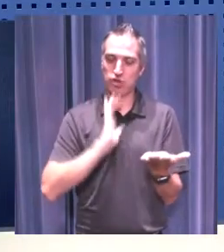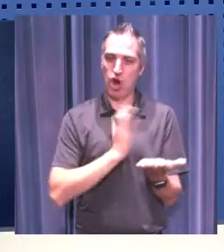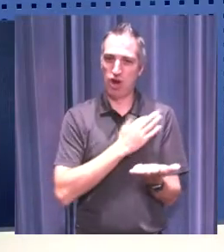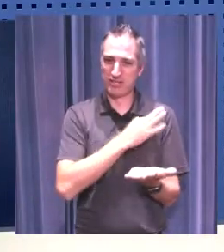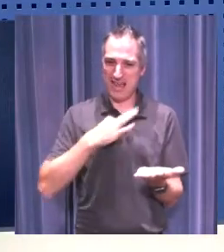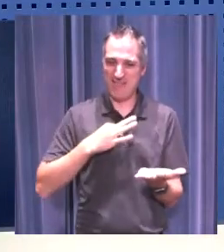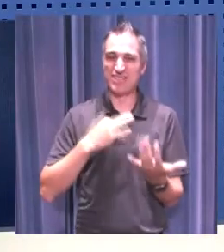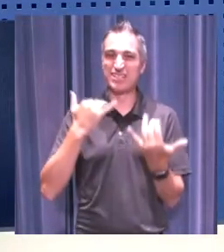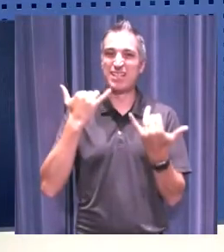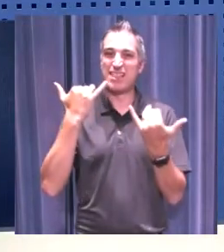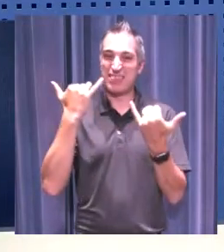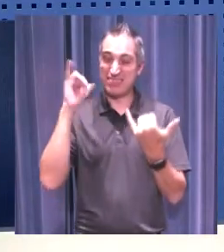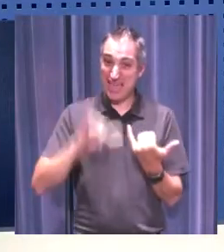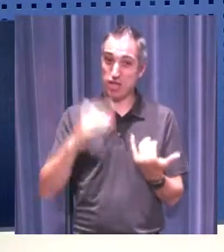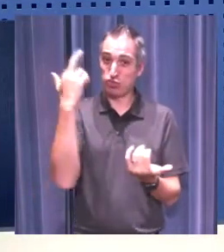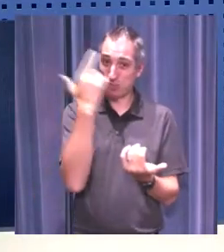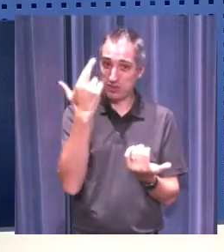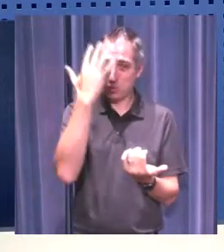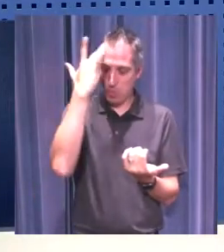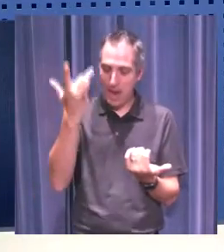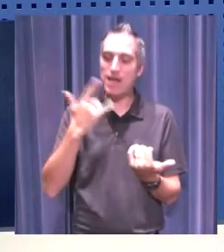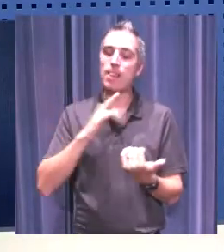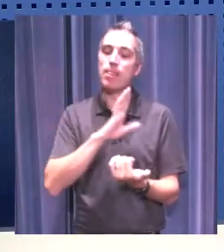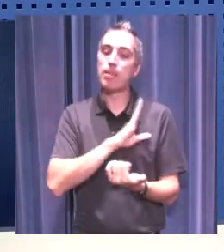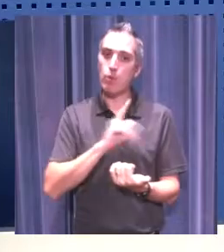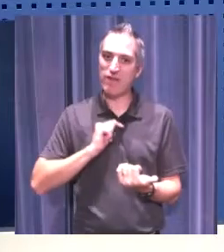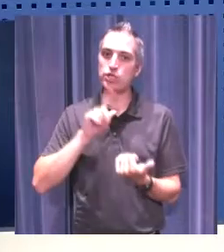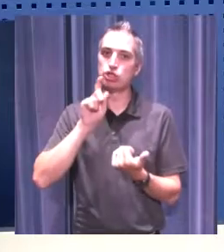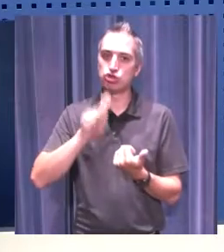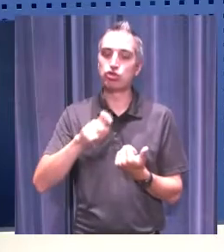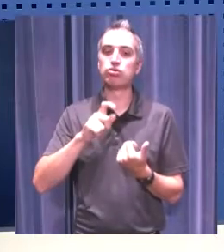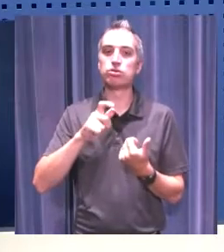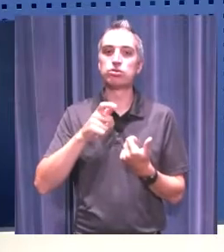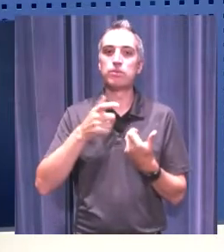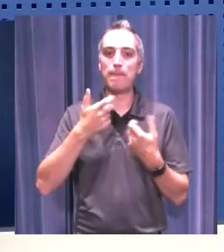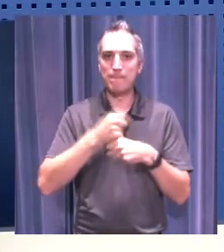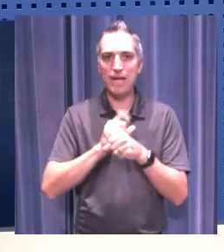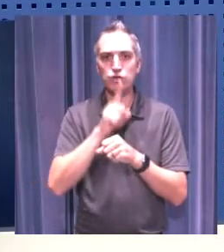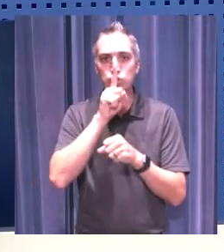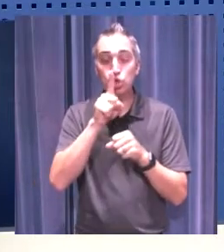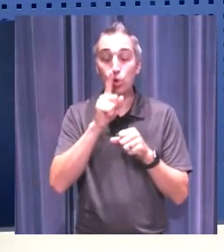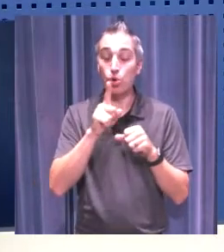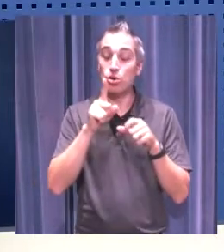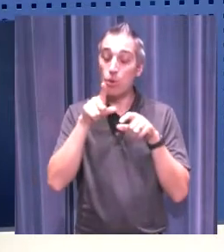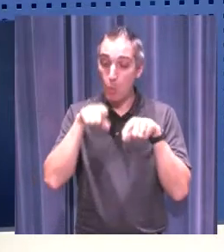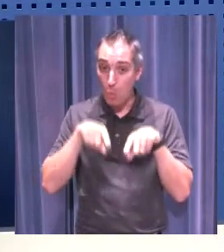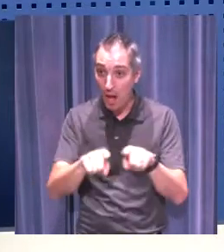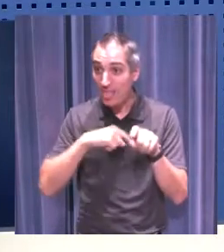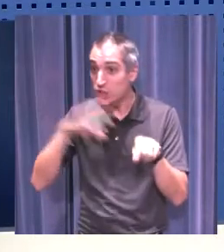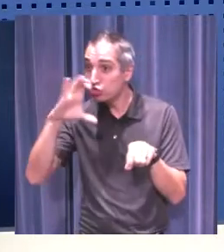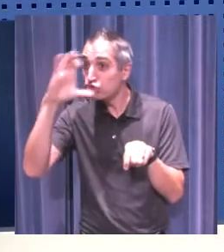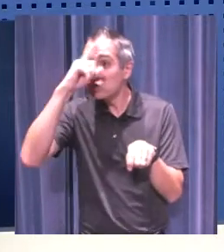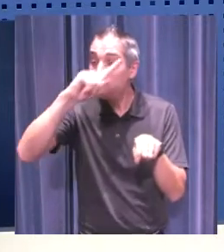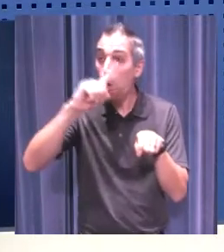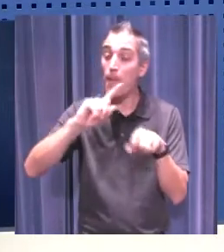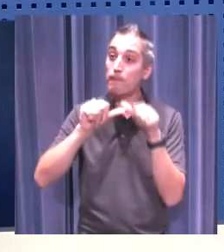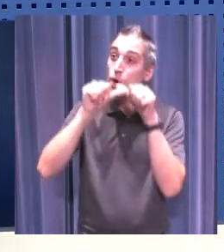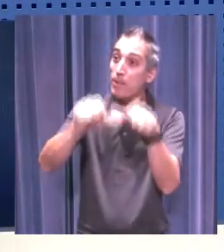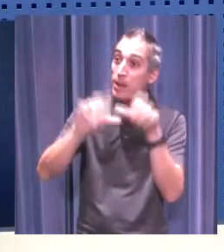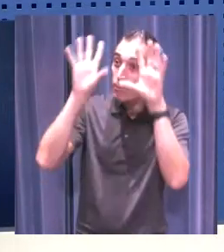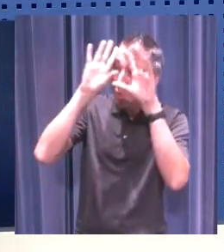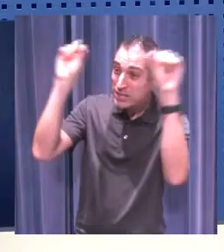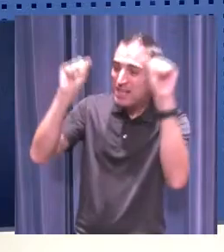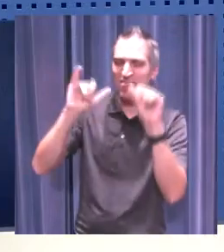Trustees should direct their efforts into the process of securing a permanent college president, which is a lengthy, comprehensive, and an